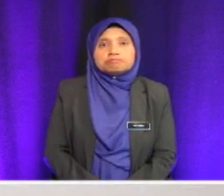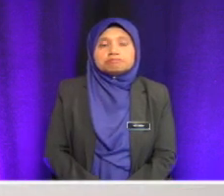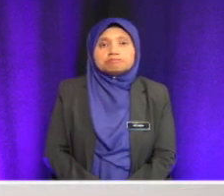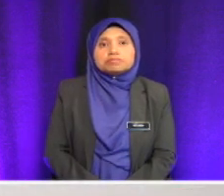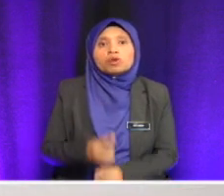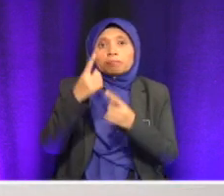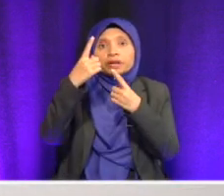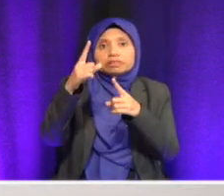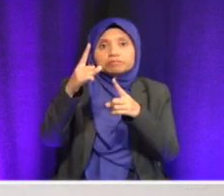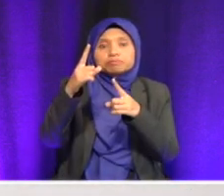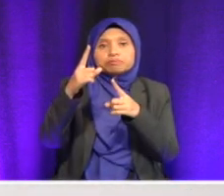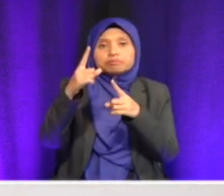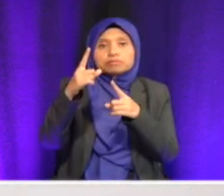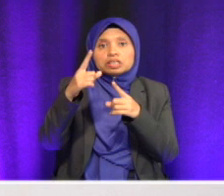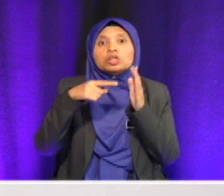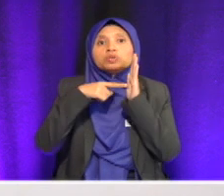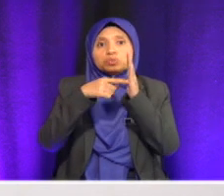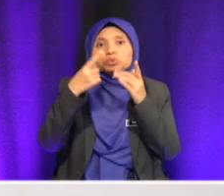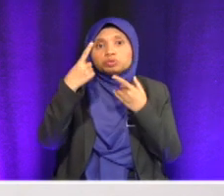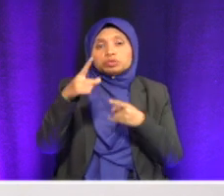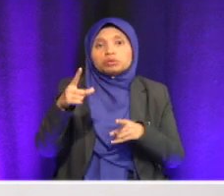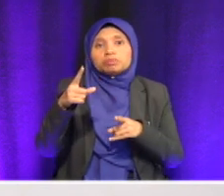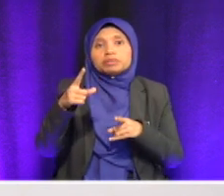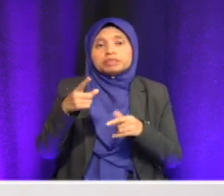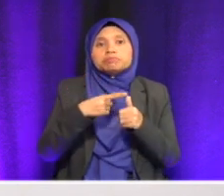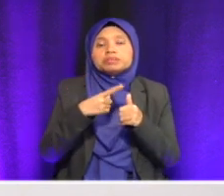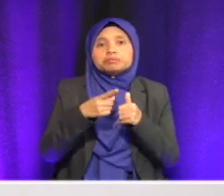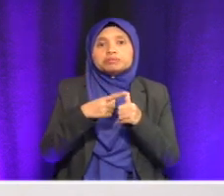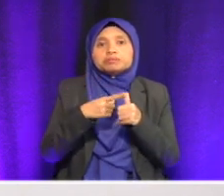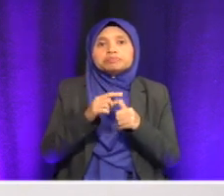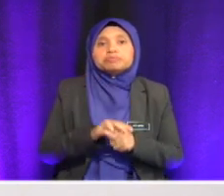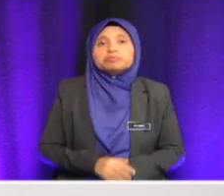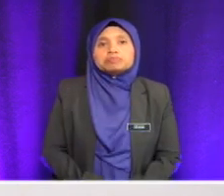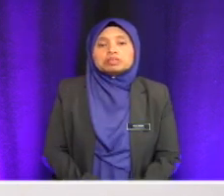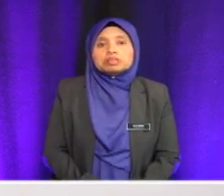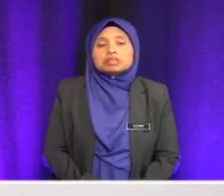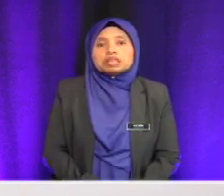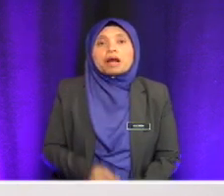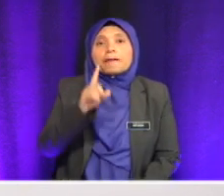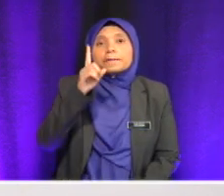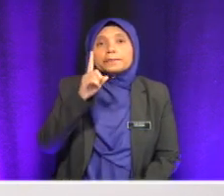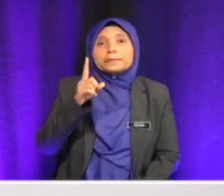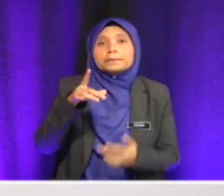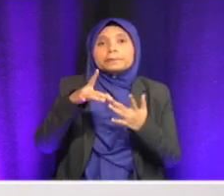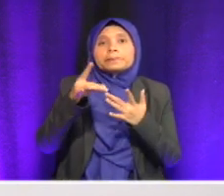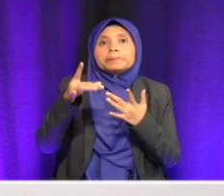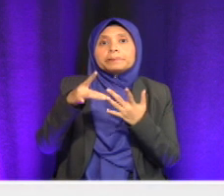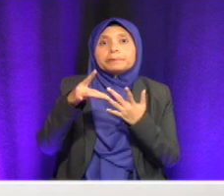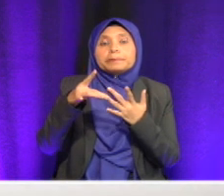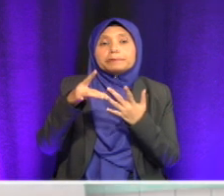Okay. So And Arisha, I'm going to show you the answer option first. Okay, so which word do you think has the meaning of not